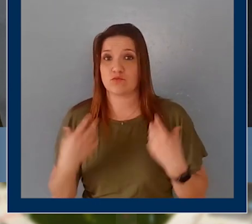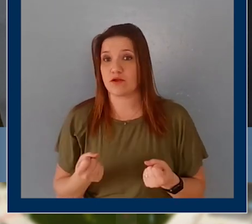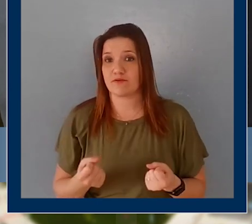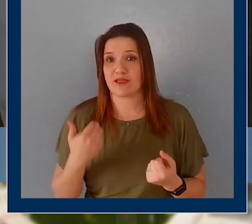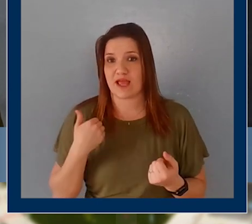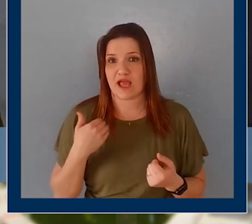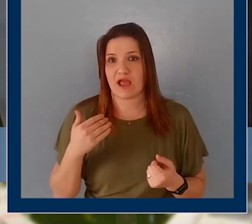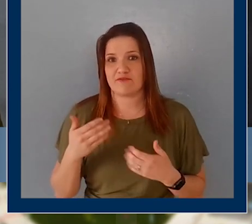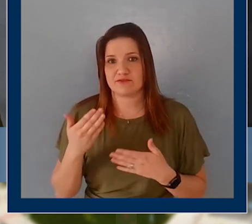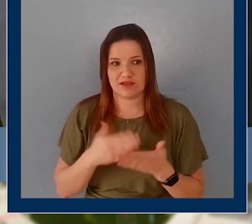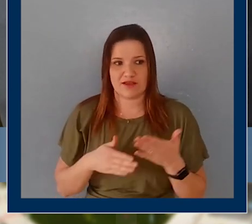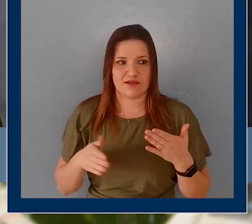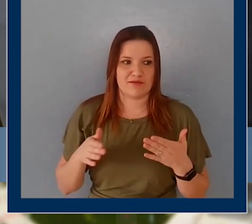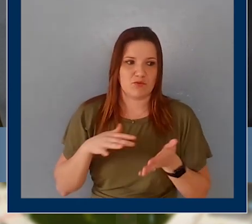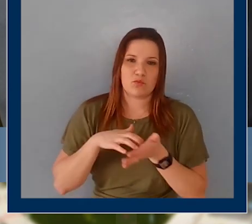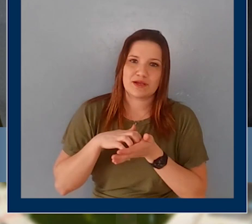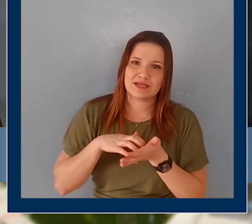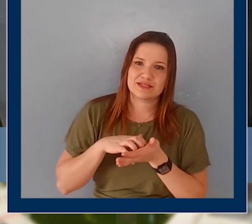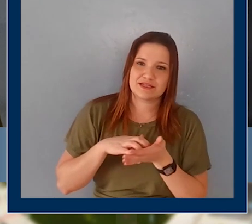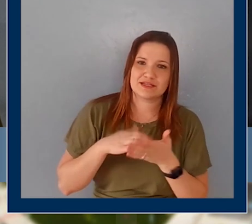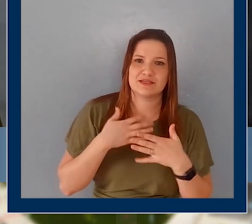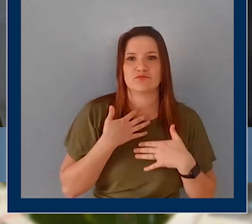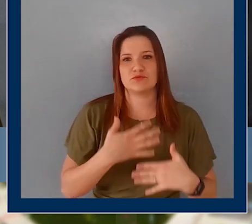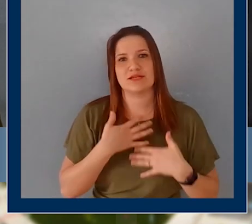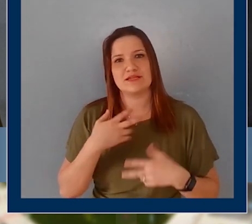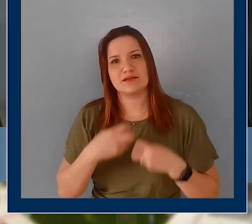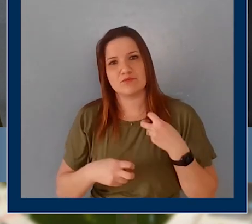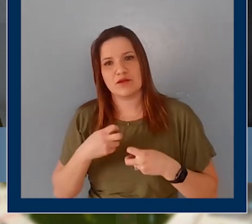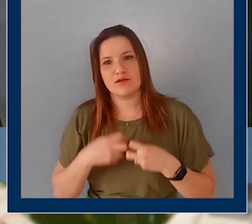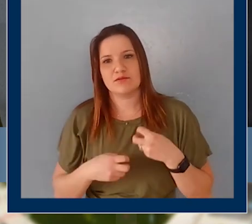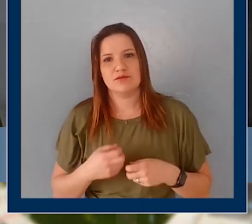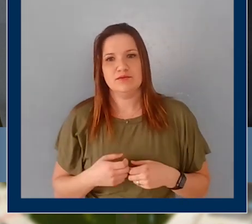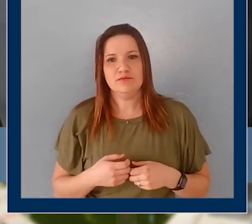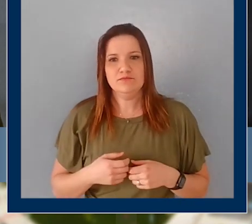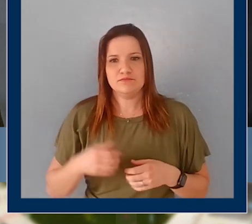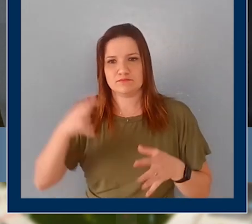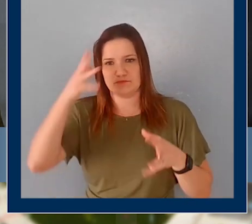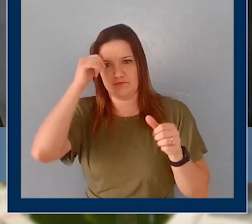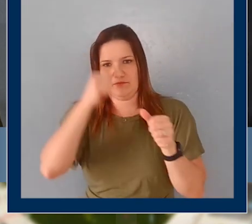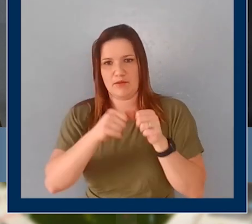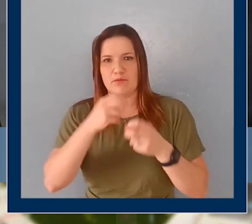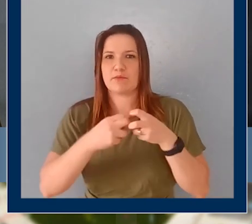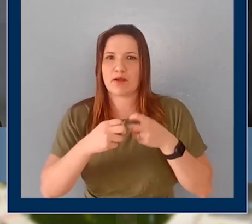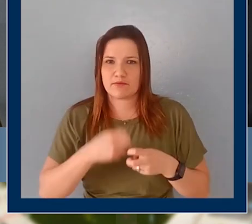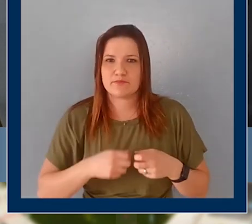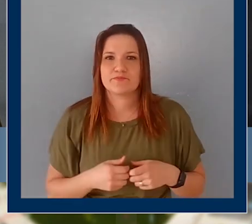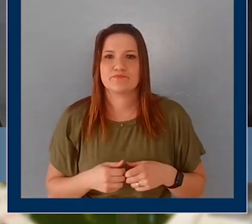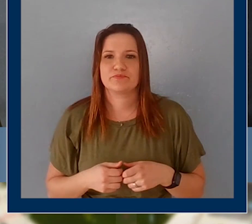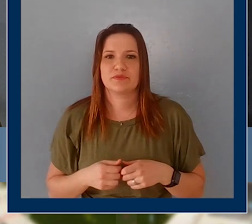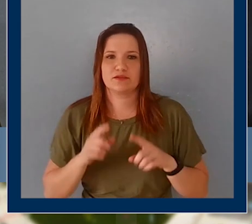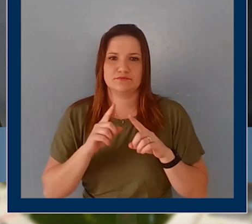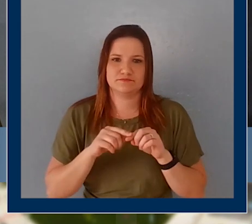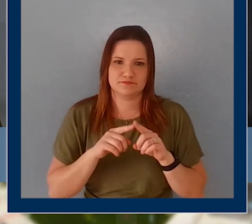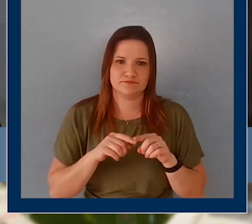virus. But the vast majority have returned to work, have recovered. And I always